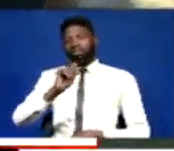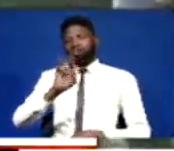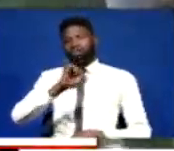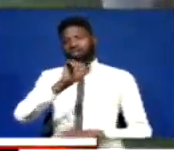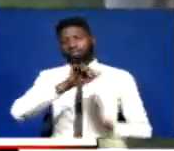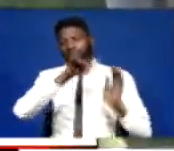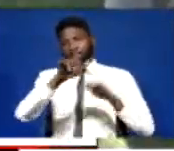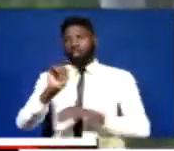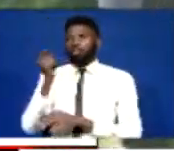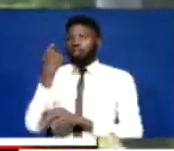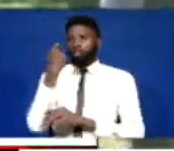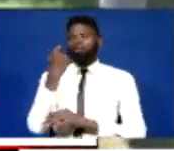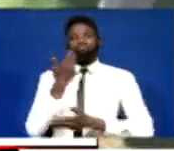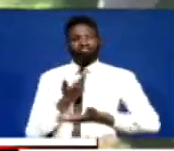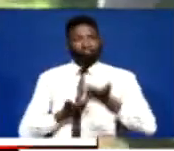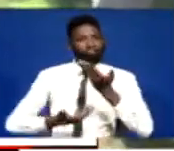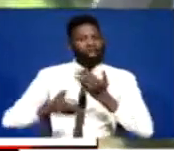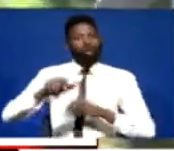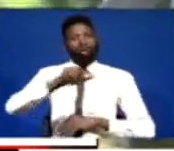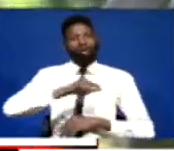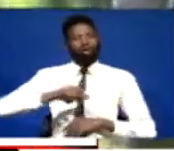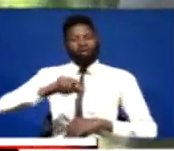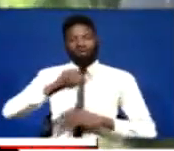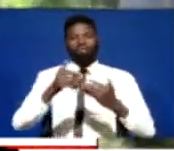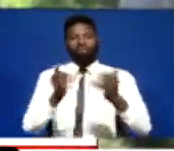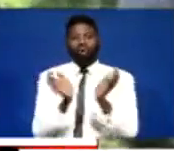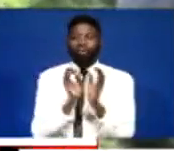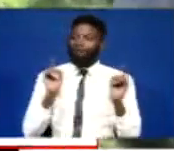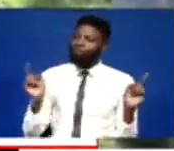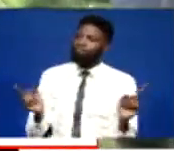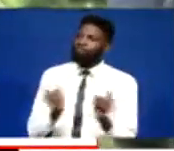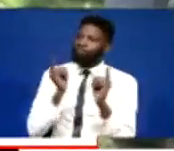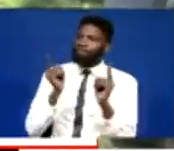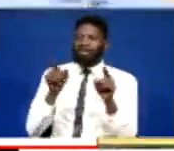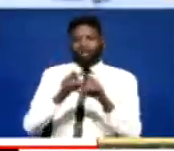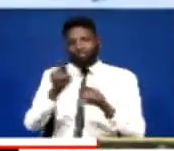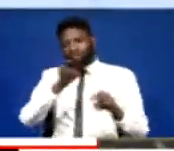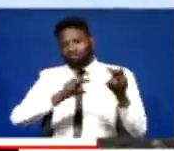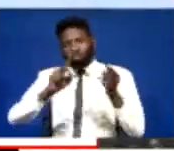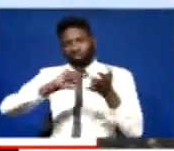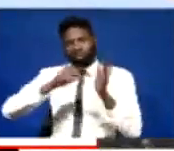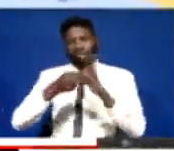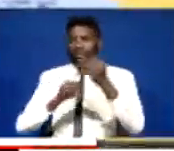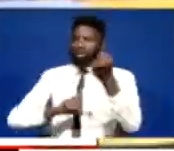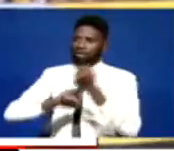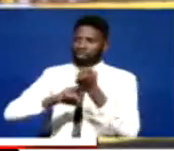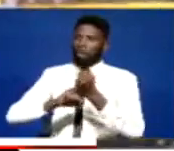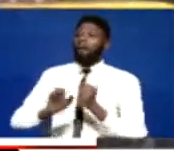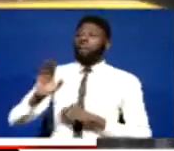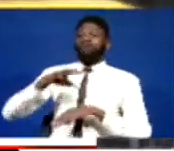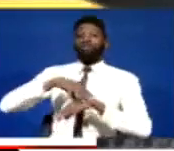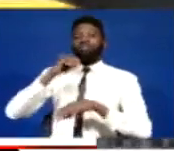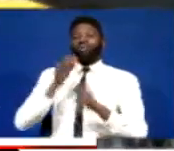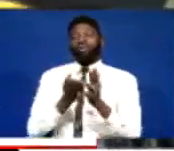pastoralist communities in Isiolo and assessed various projects promoting resilience that are funded by Sweden through the Swedish